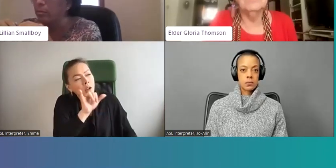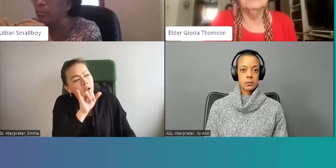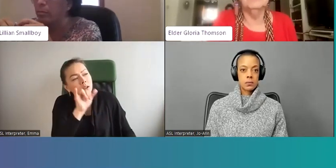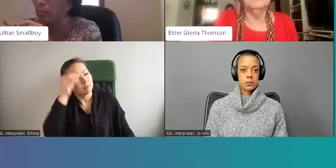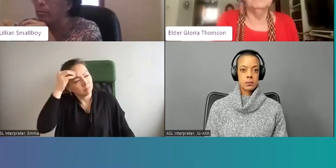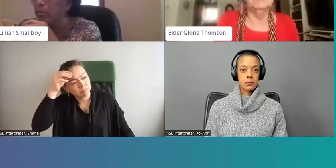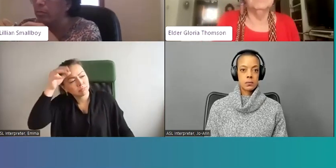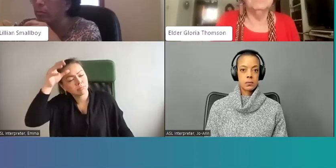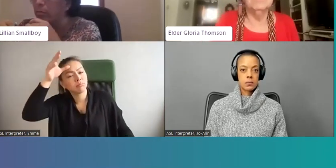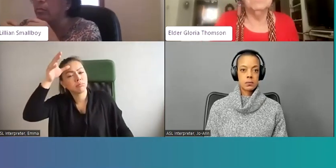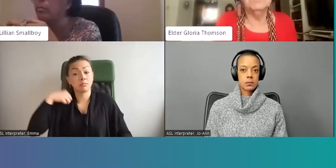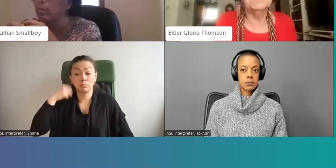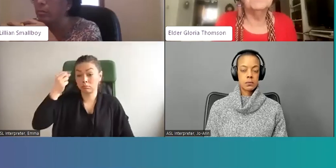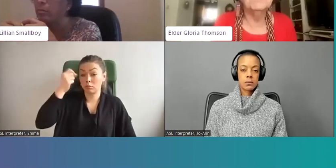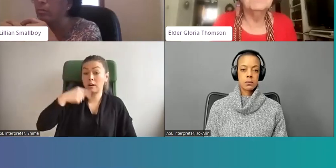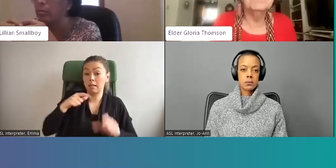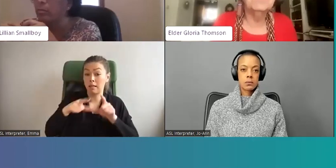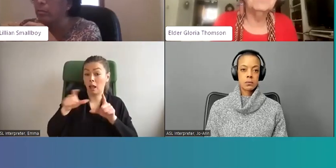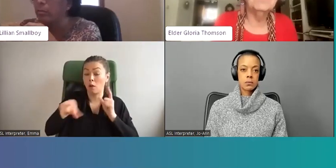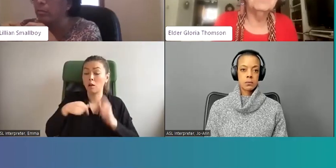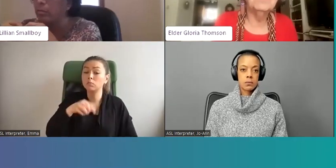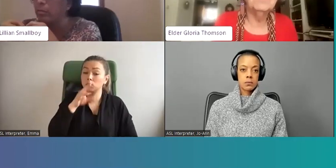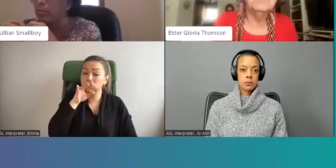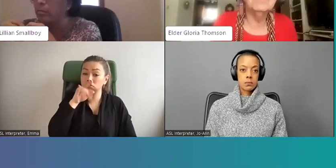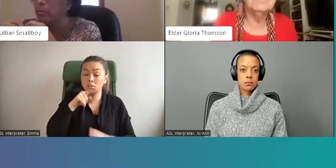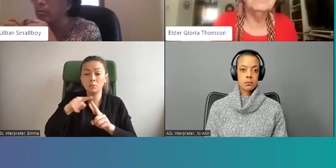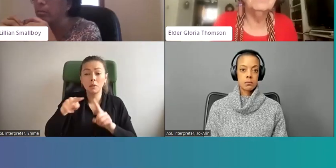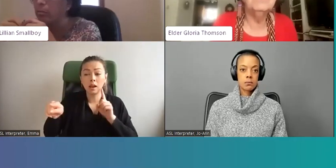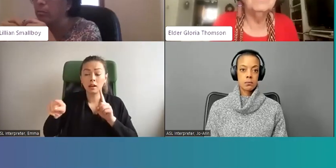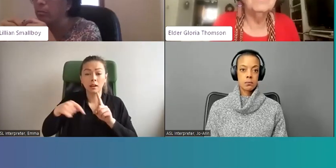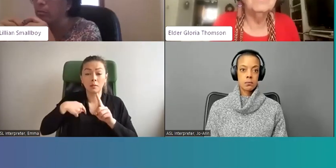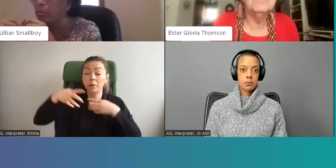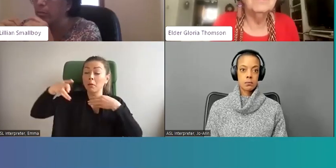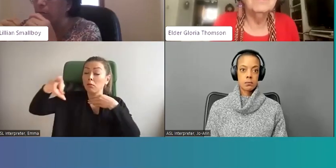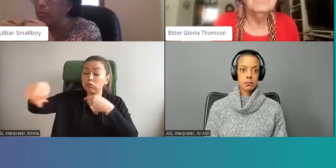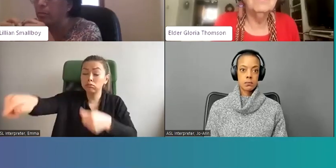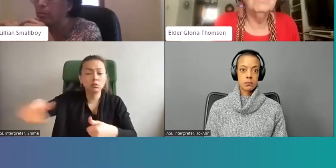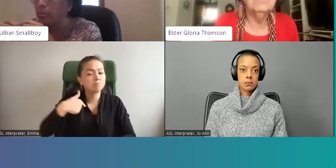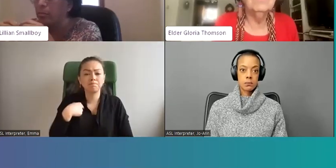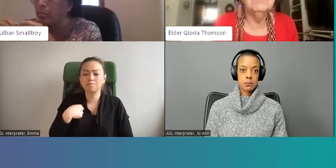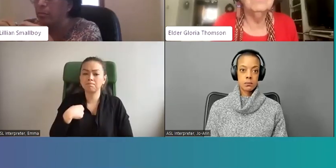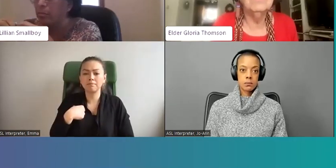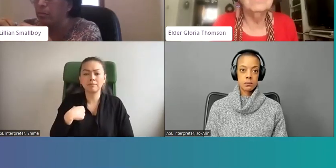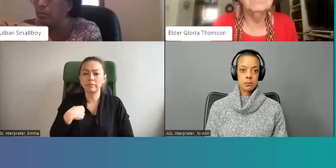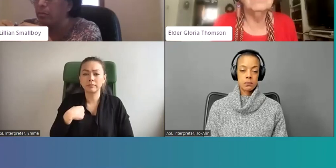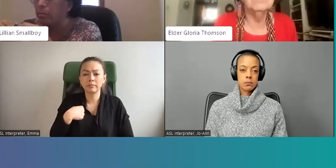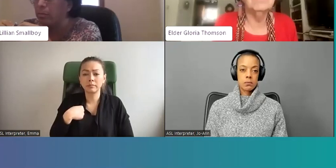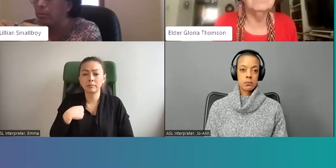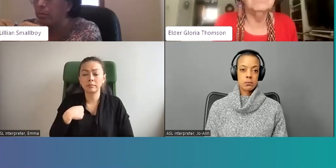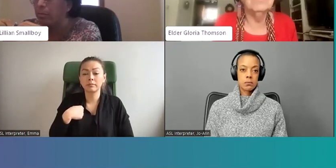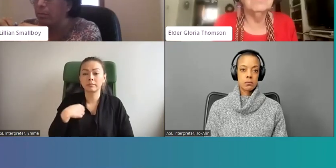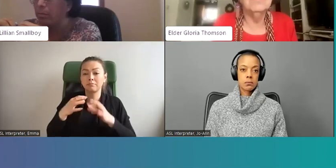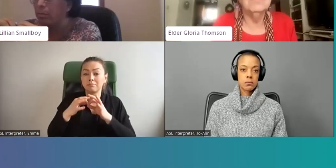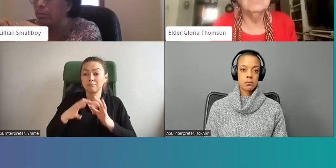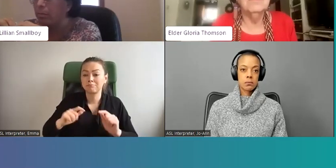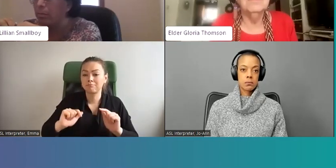not a fluent speaker. Actually, when I speak, usually the people that I'm